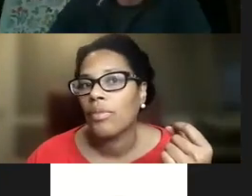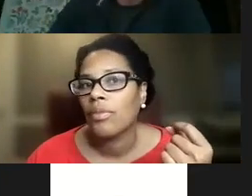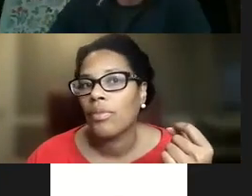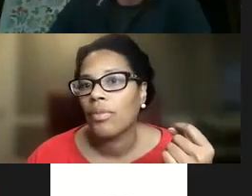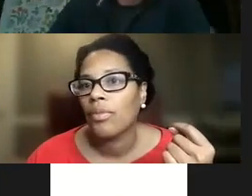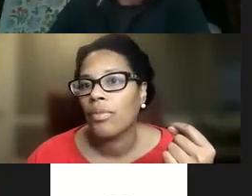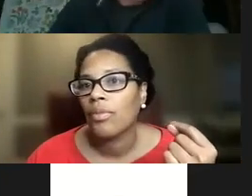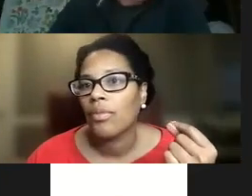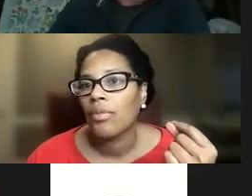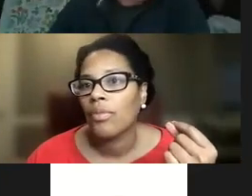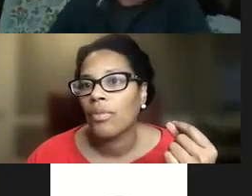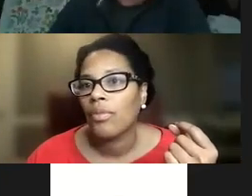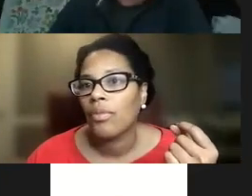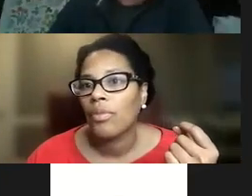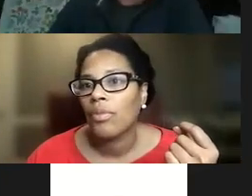in English?